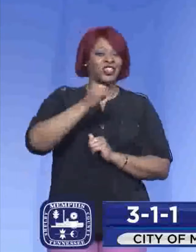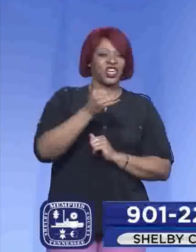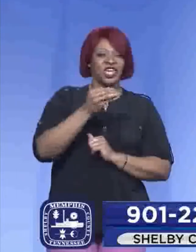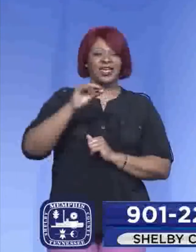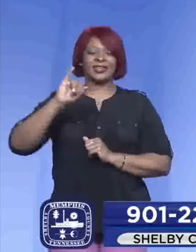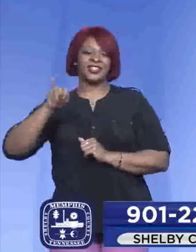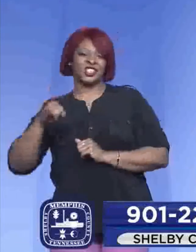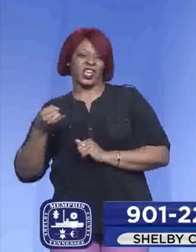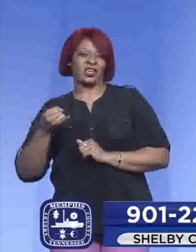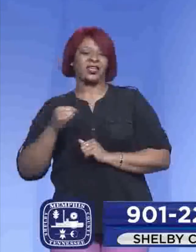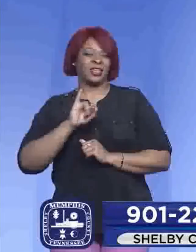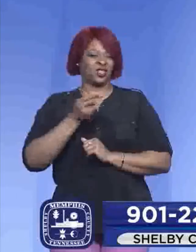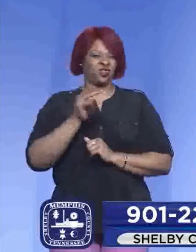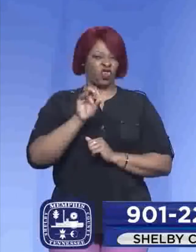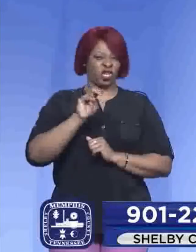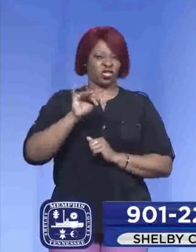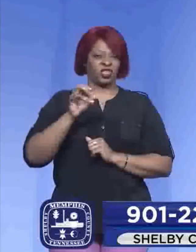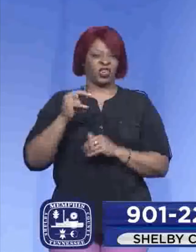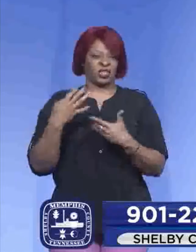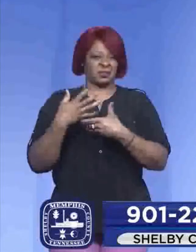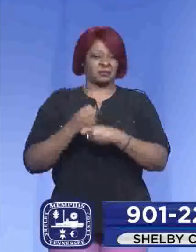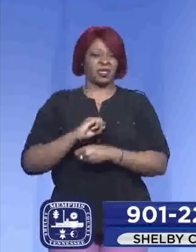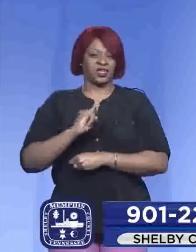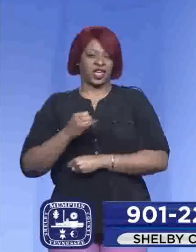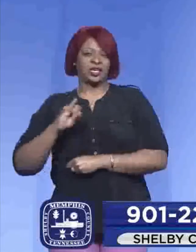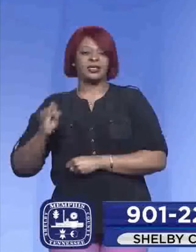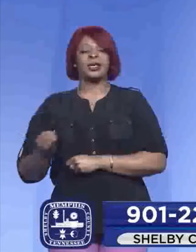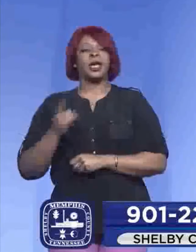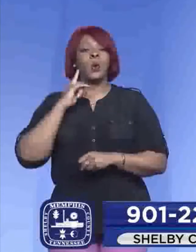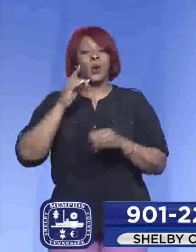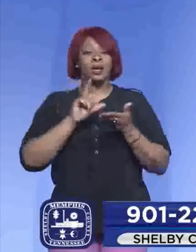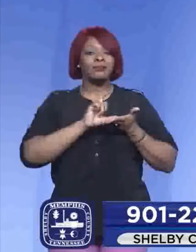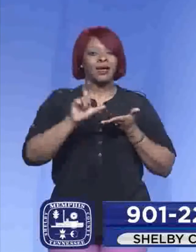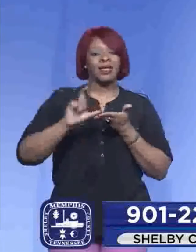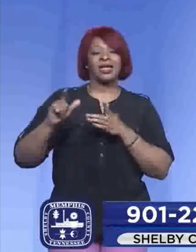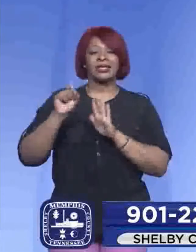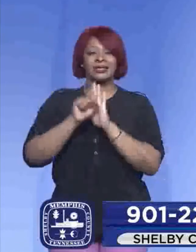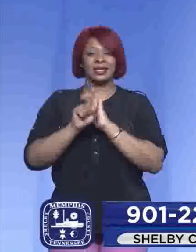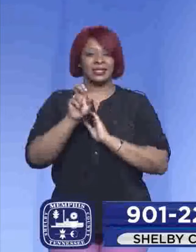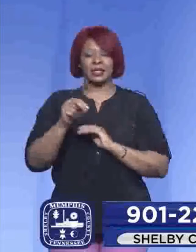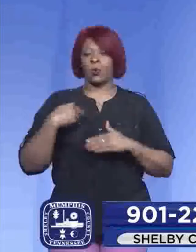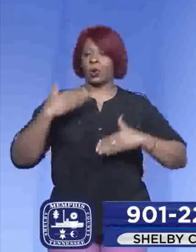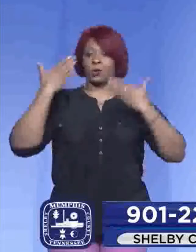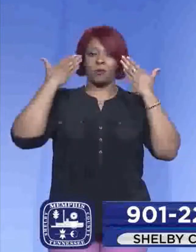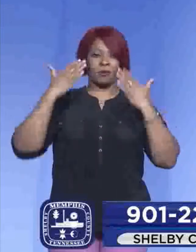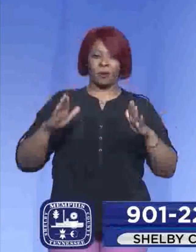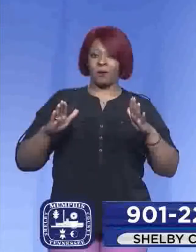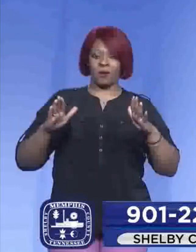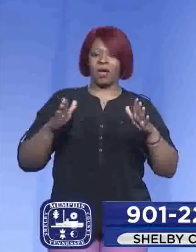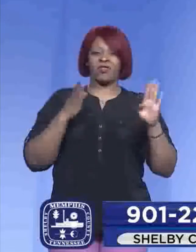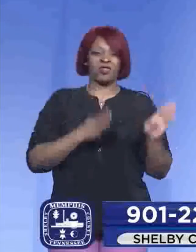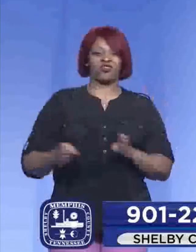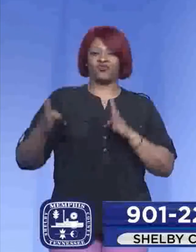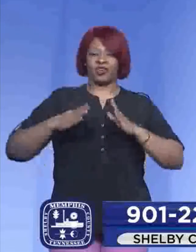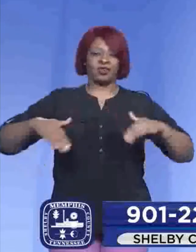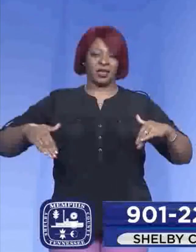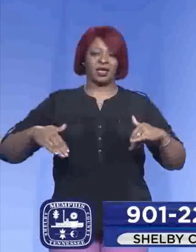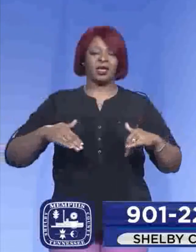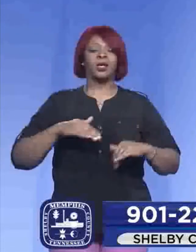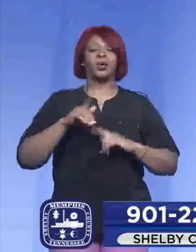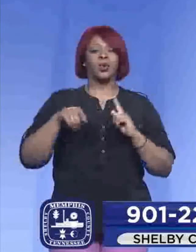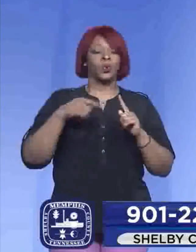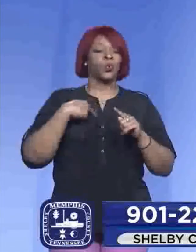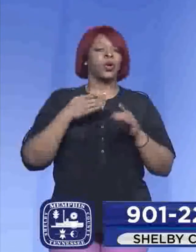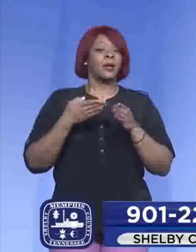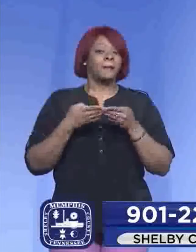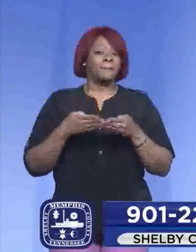vaccine will be allocated across the state of Tennessee. And we also do not know yet exactly the strategy. Will that be available for